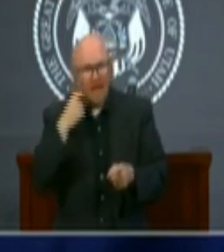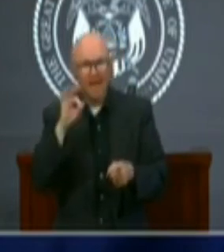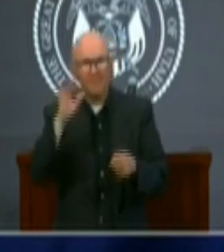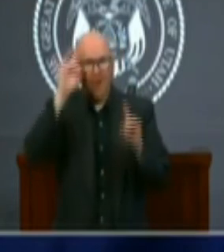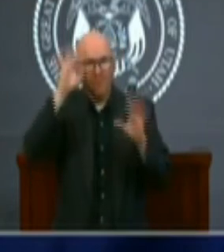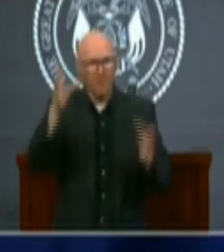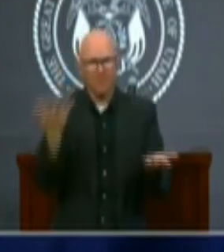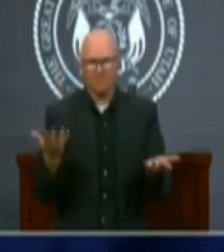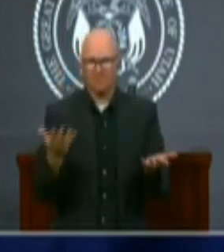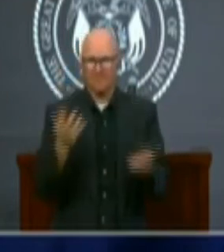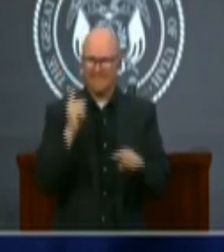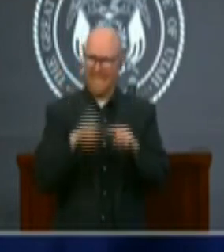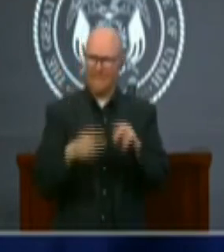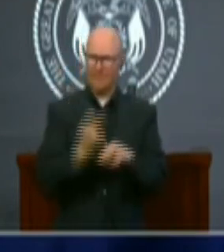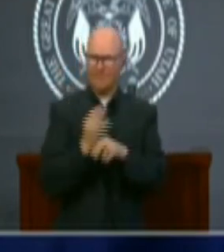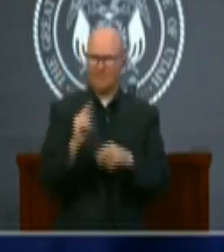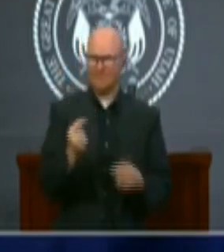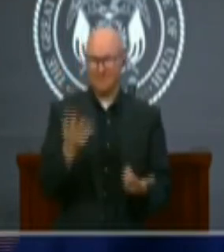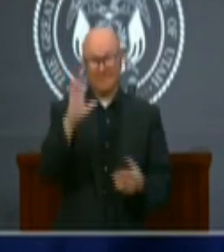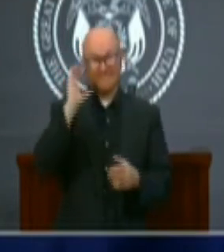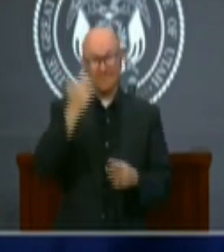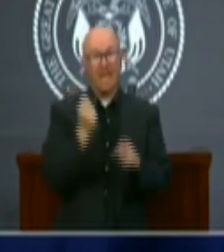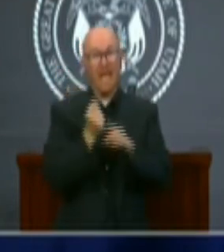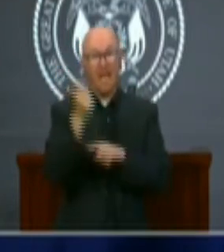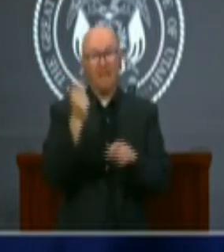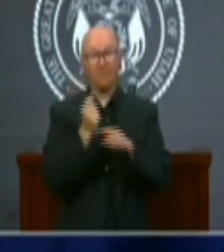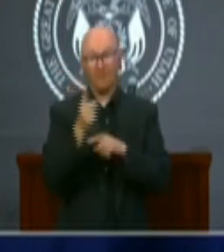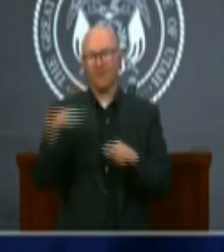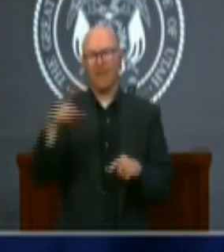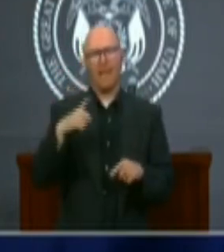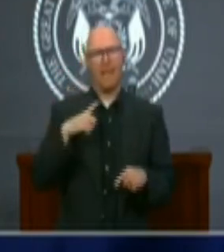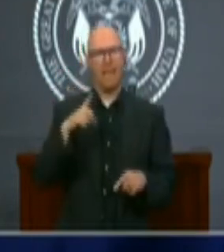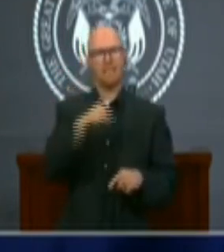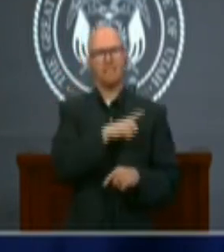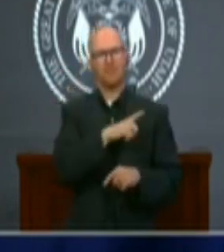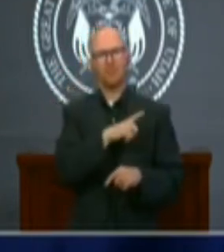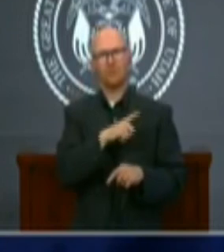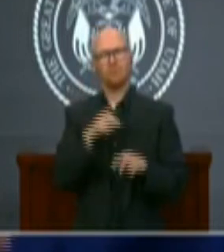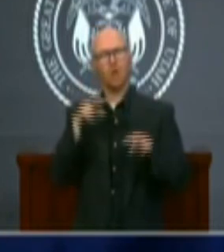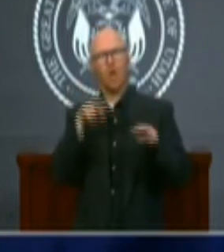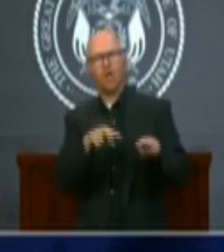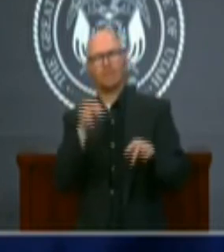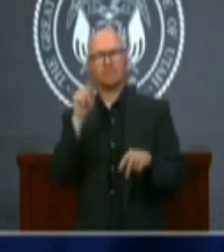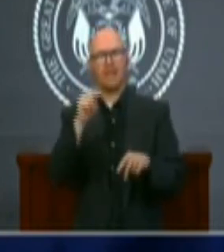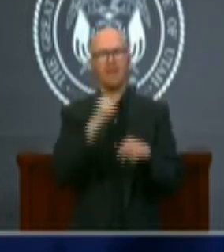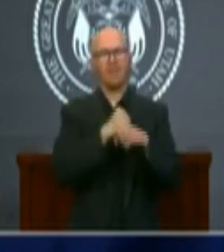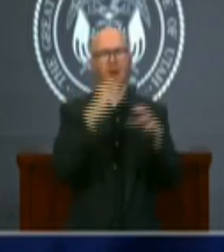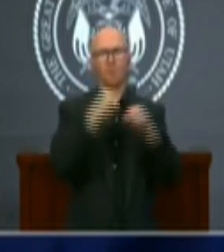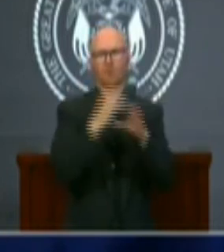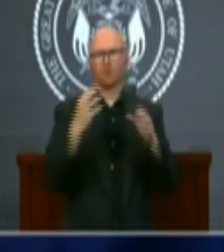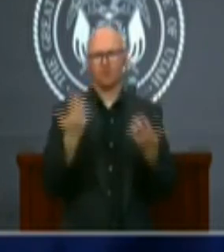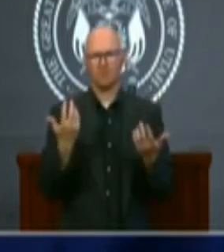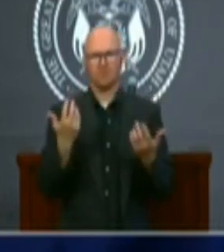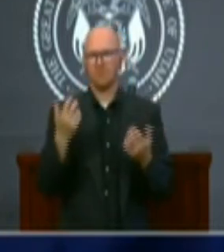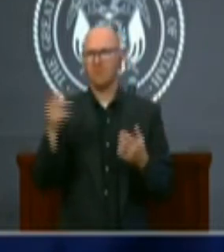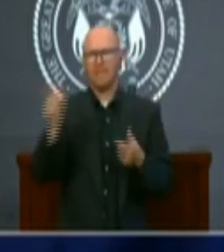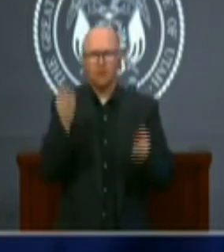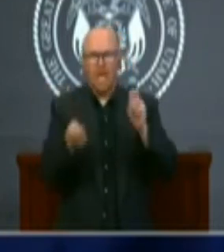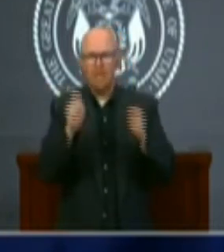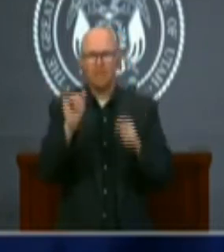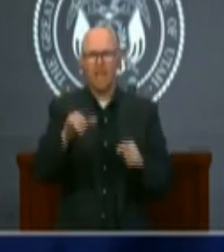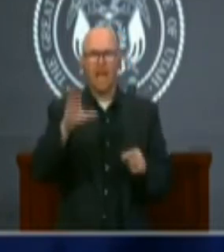put in place. So we don't have to do this every year. The legislature, every year the legislature messes with the fireworks code.